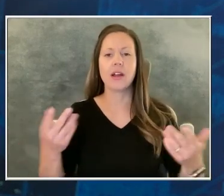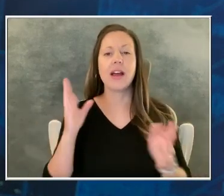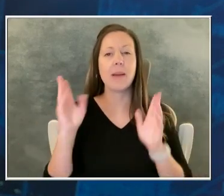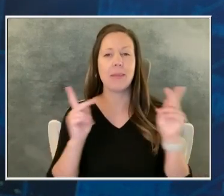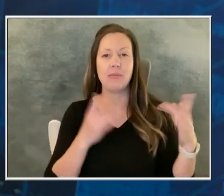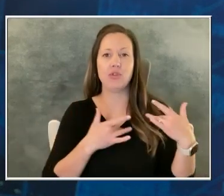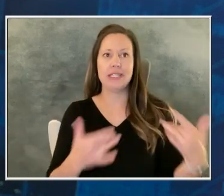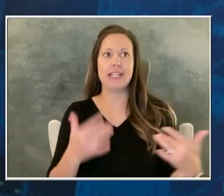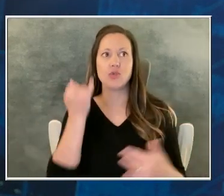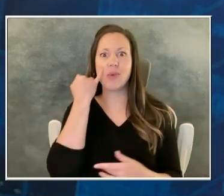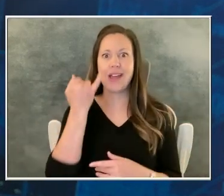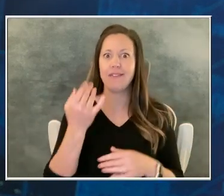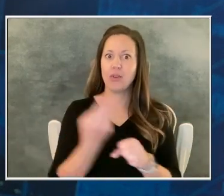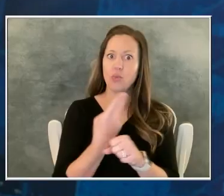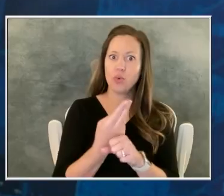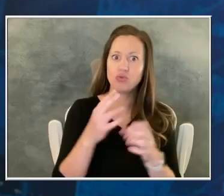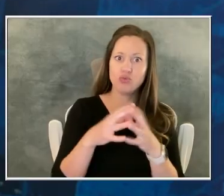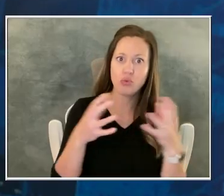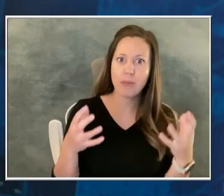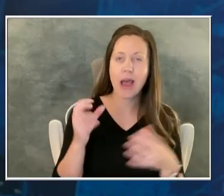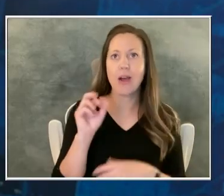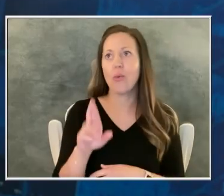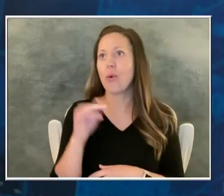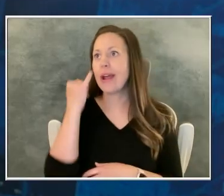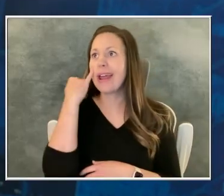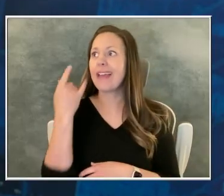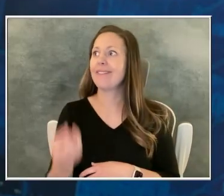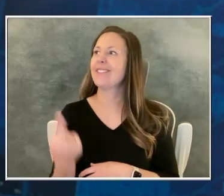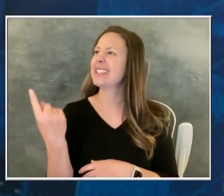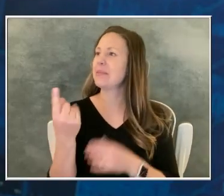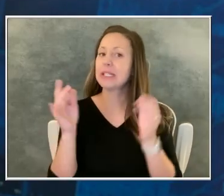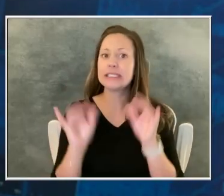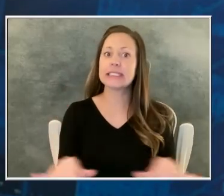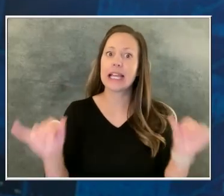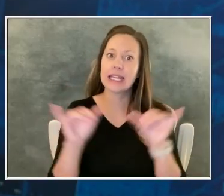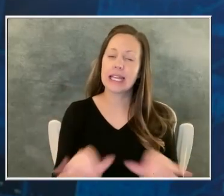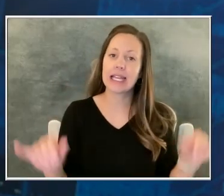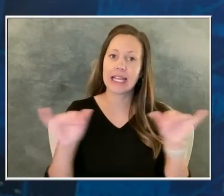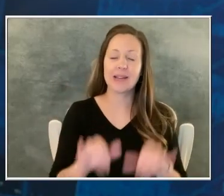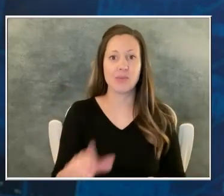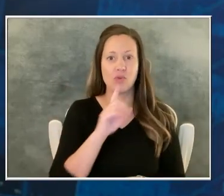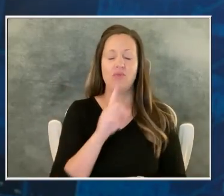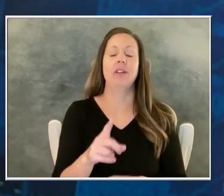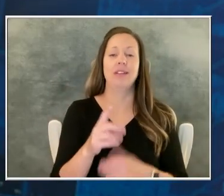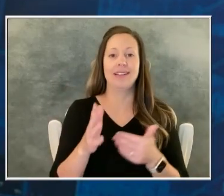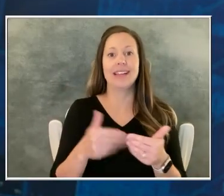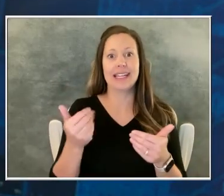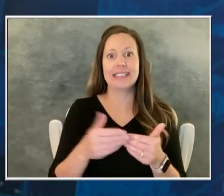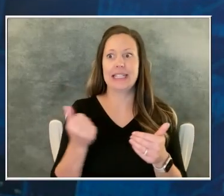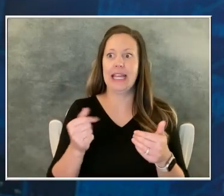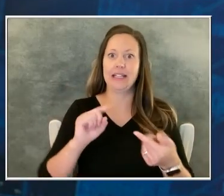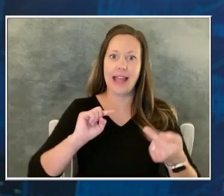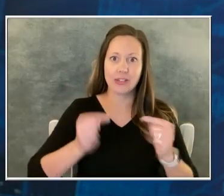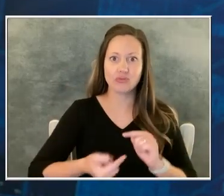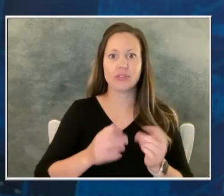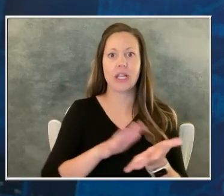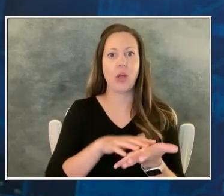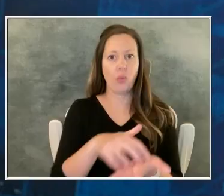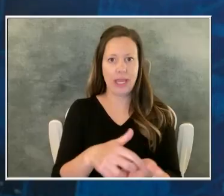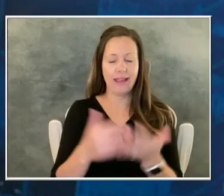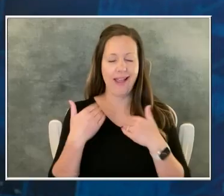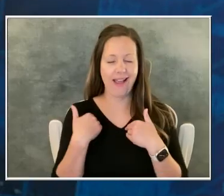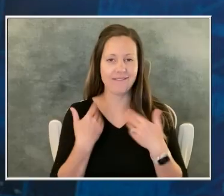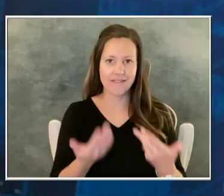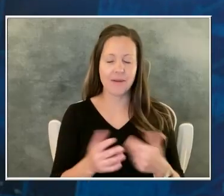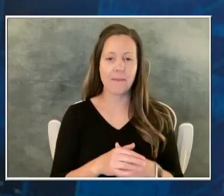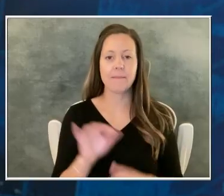overuse injuries, or even when you load it repetitively, they're very prone to having injury, having pain there. You'll hear if you're,